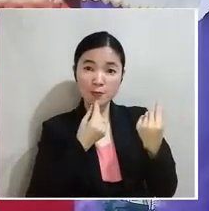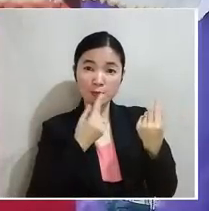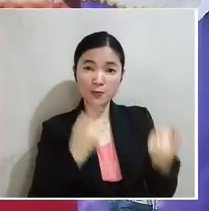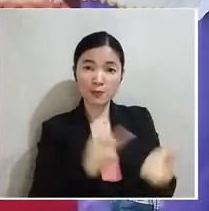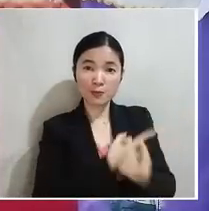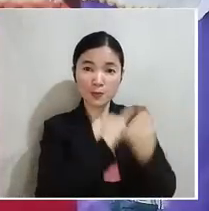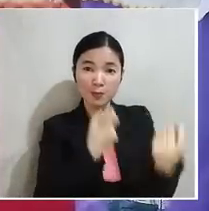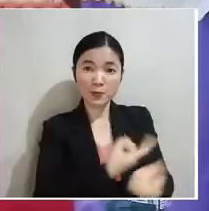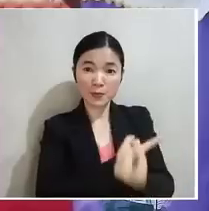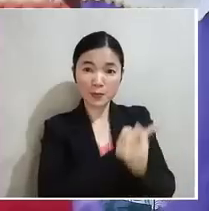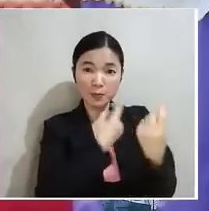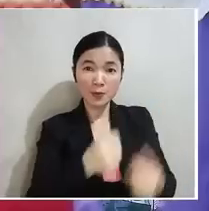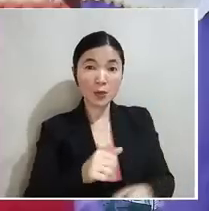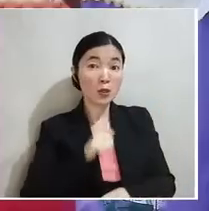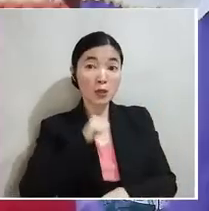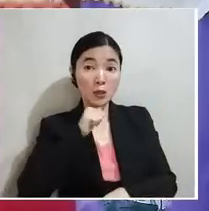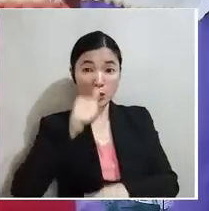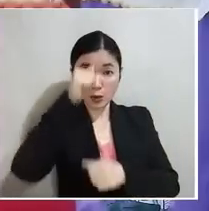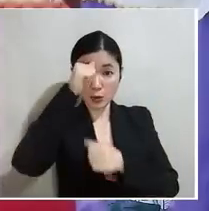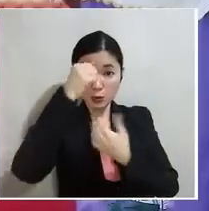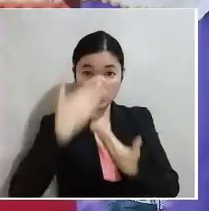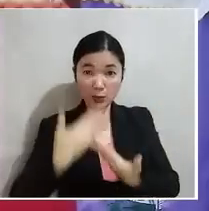Lord